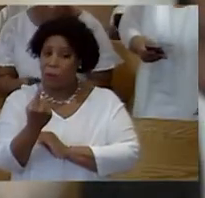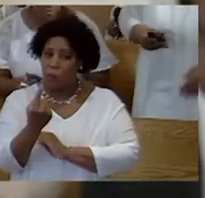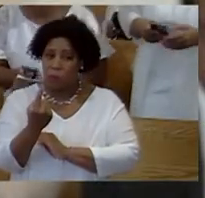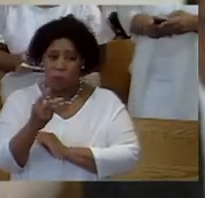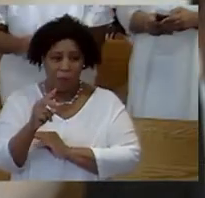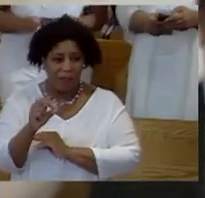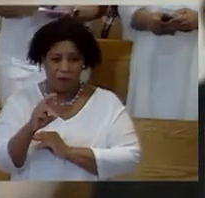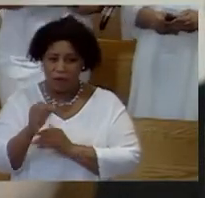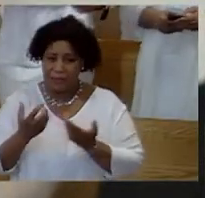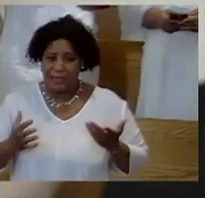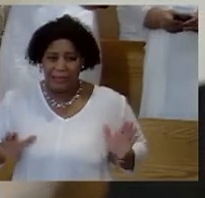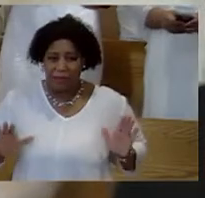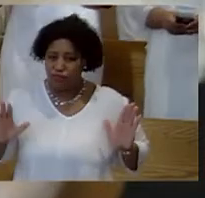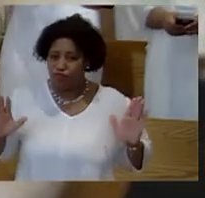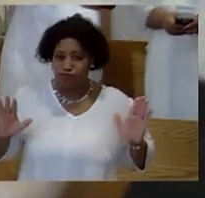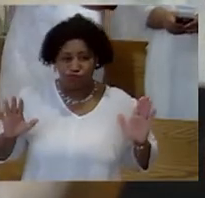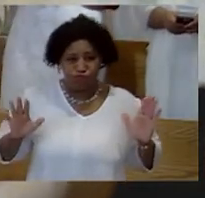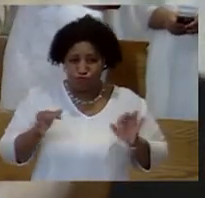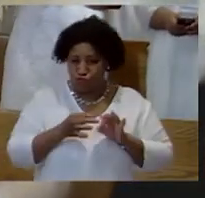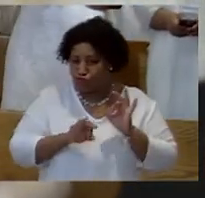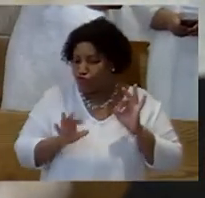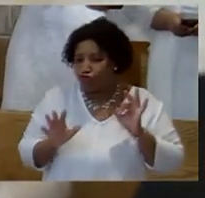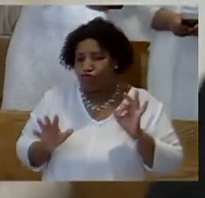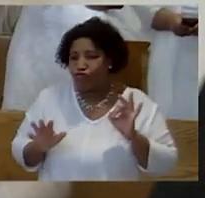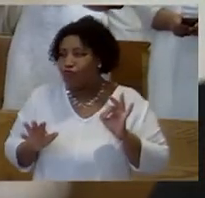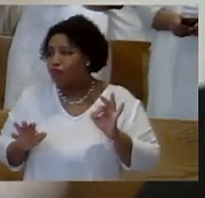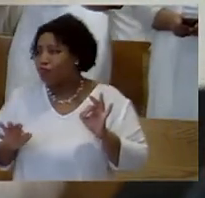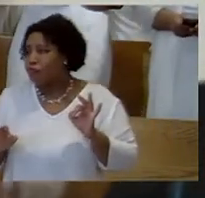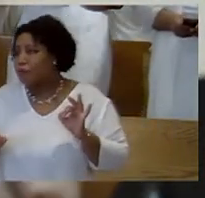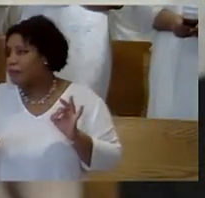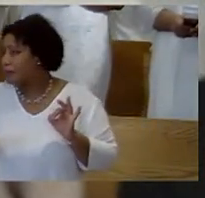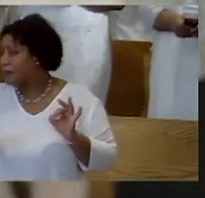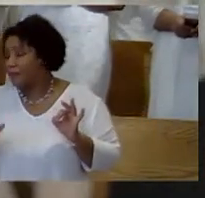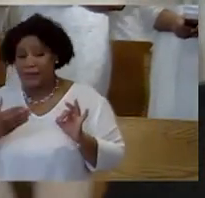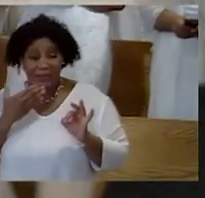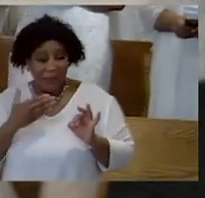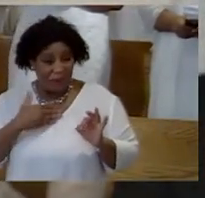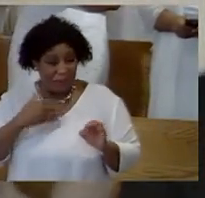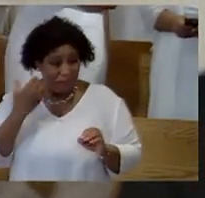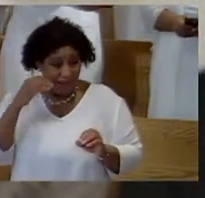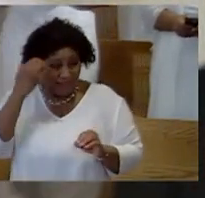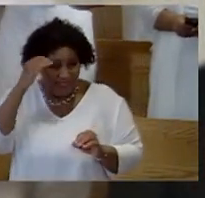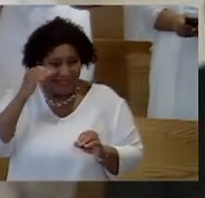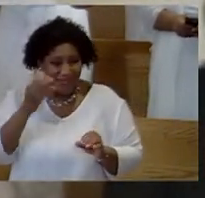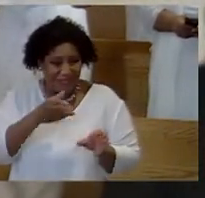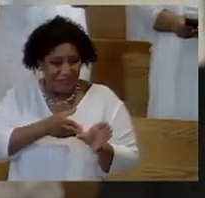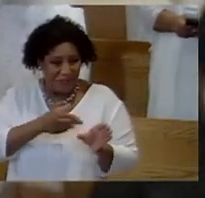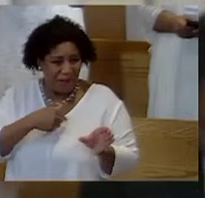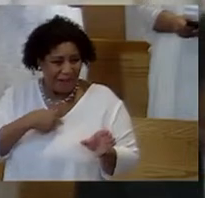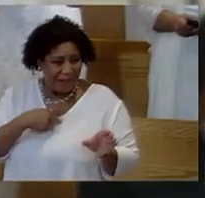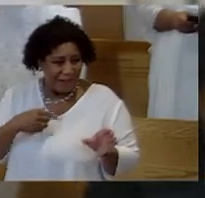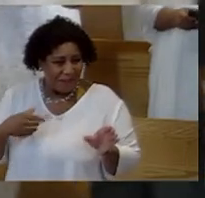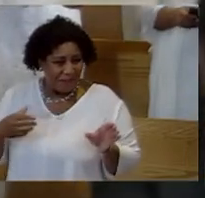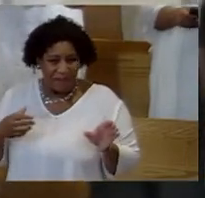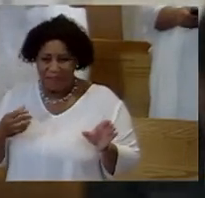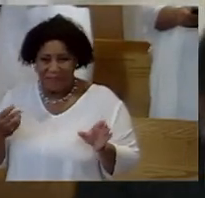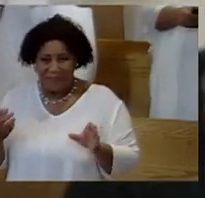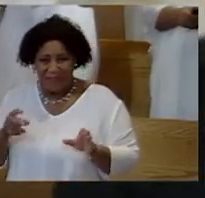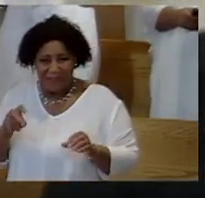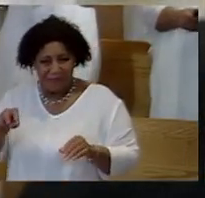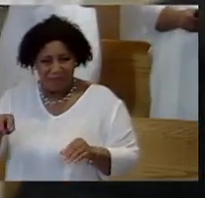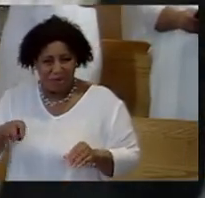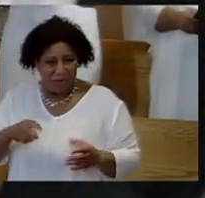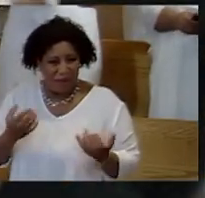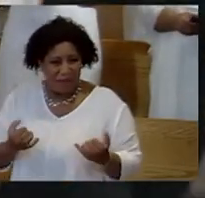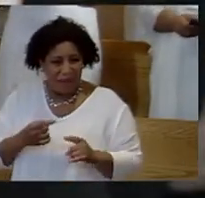read one verse for your hearing on today. And it's good to have my cousins with me. Amen. They came down